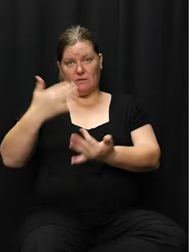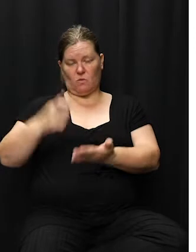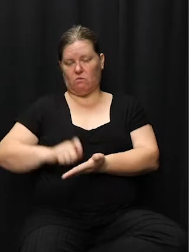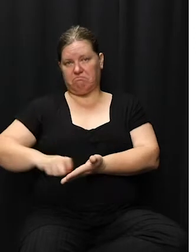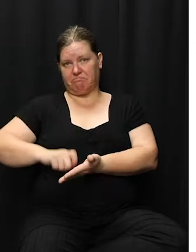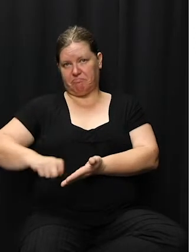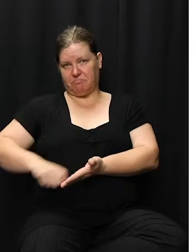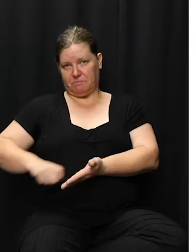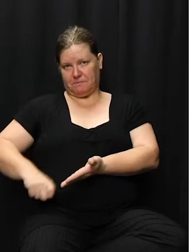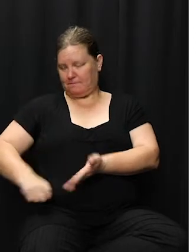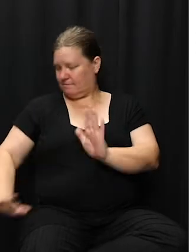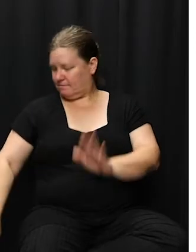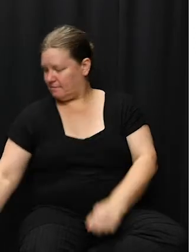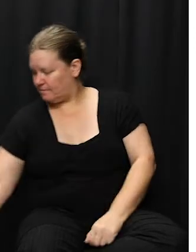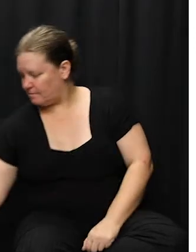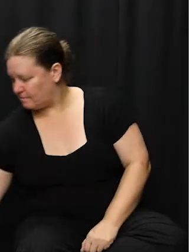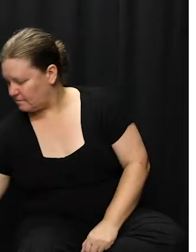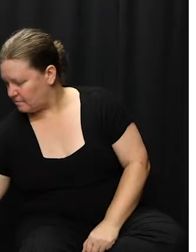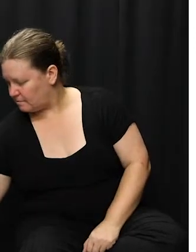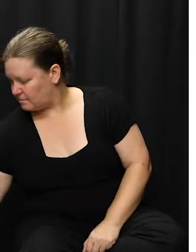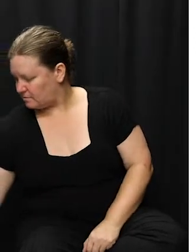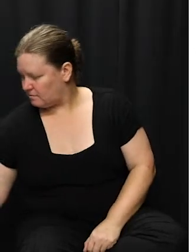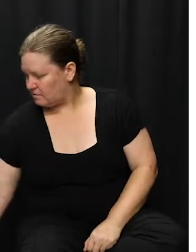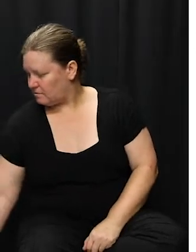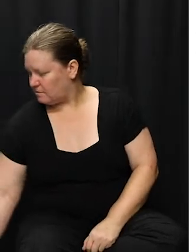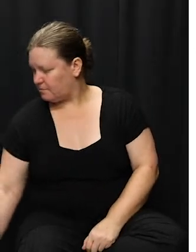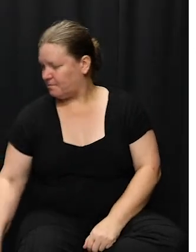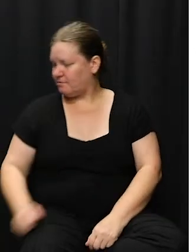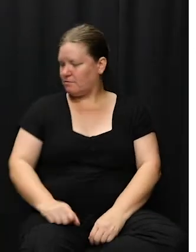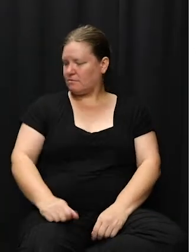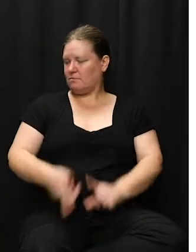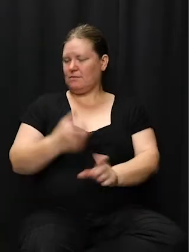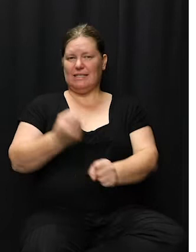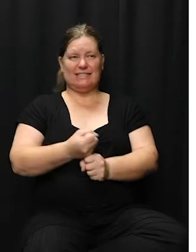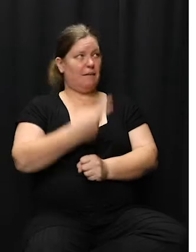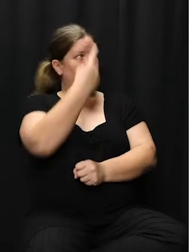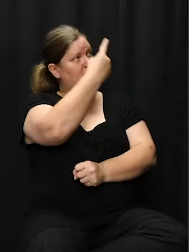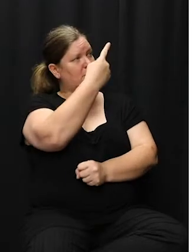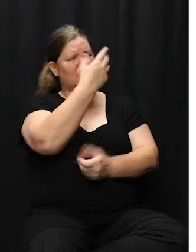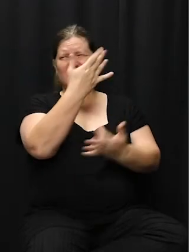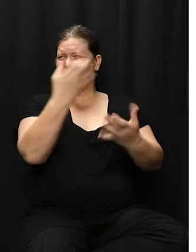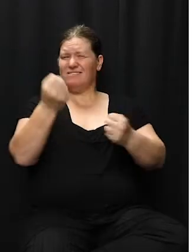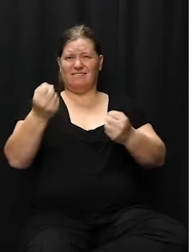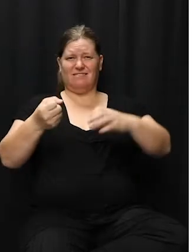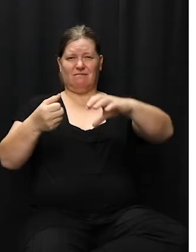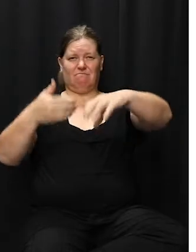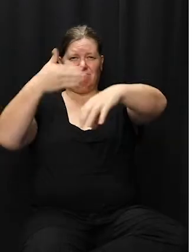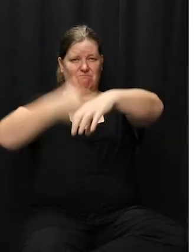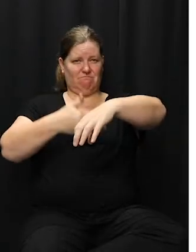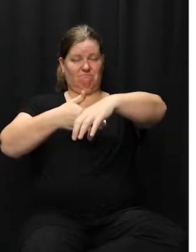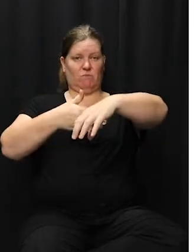3. And then they watch, the child picks which one, and then the assessor writes down their answer.